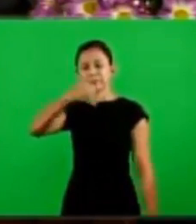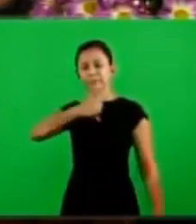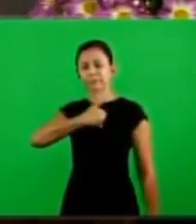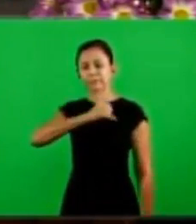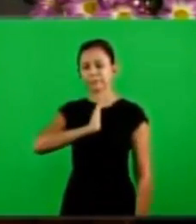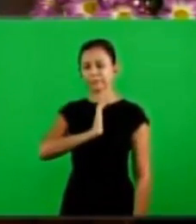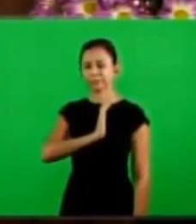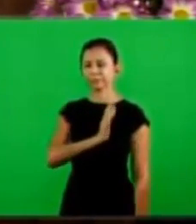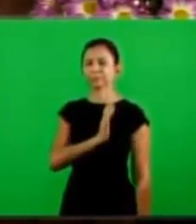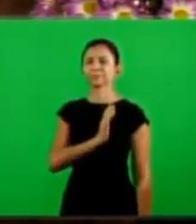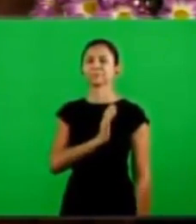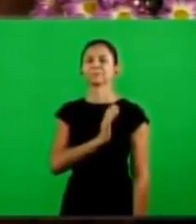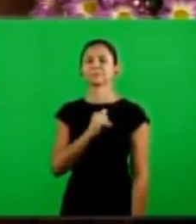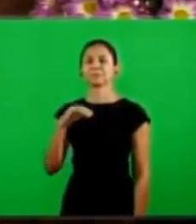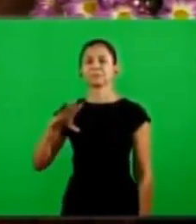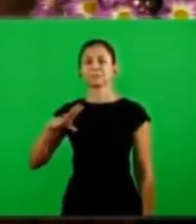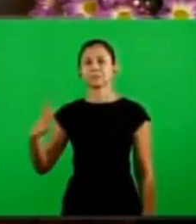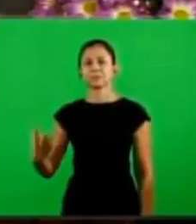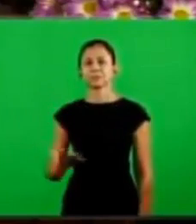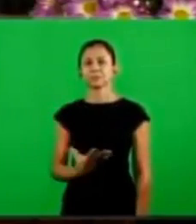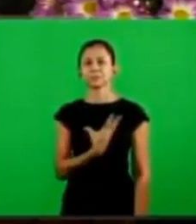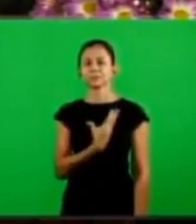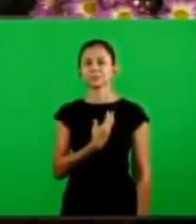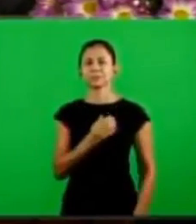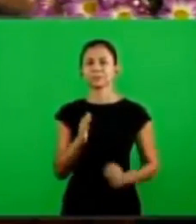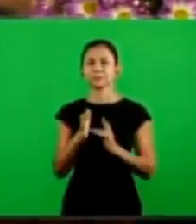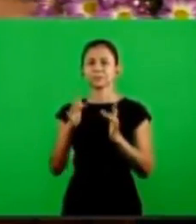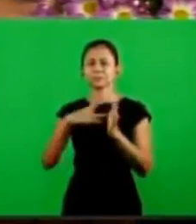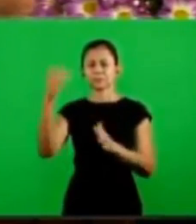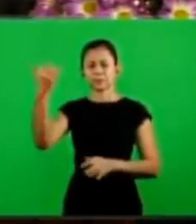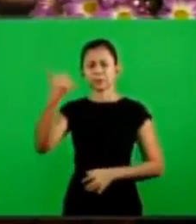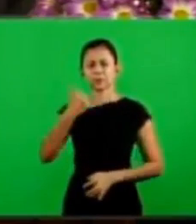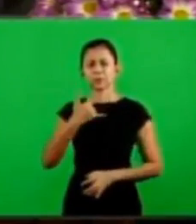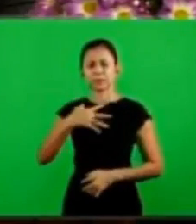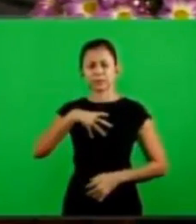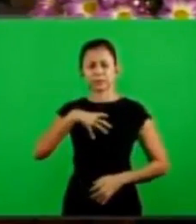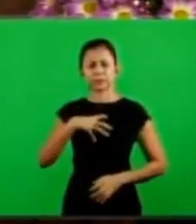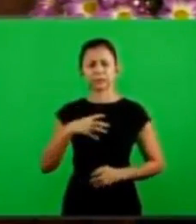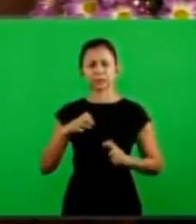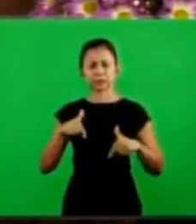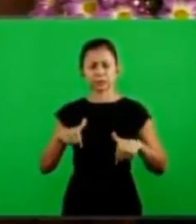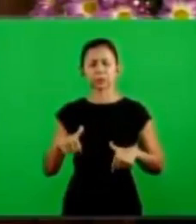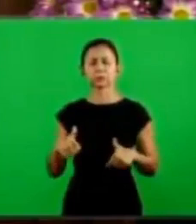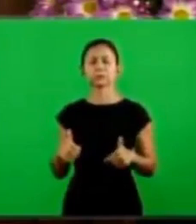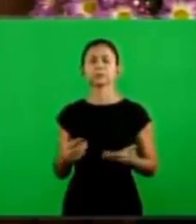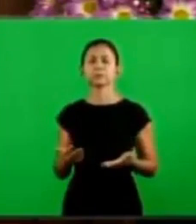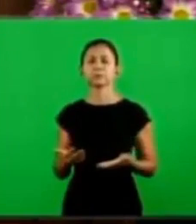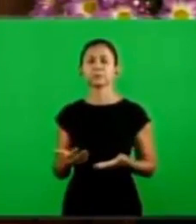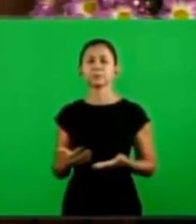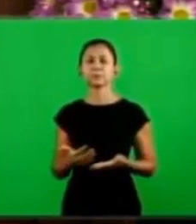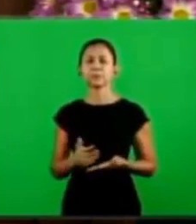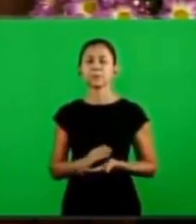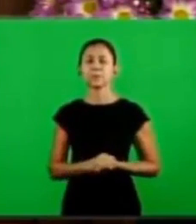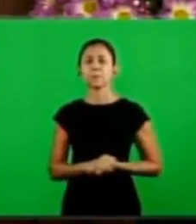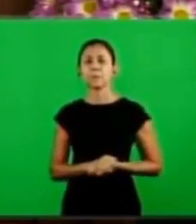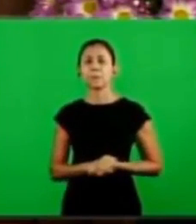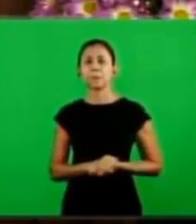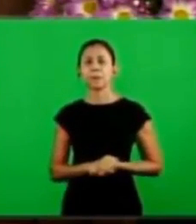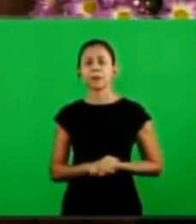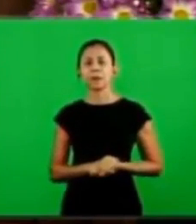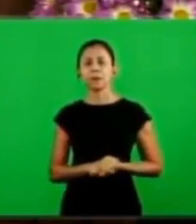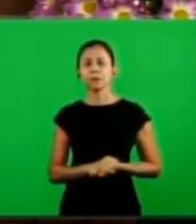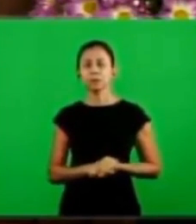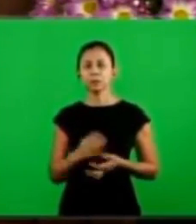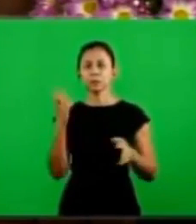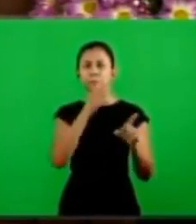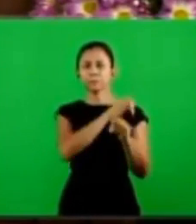So salvation, it's a revelation. And when Jesus revealed himself, all the aspects,